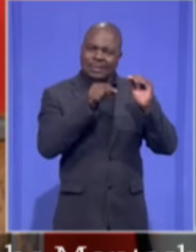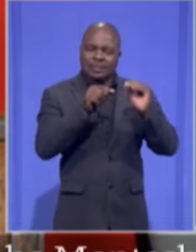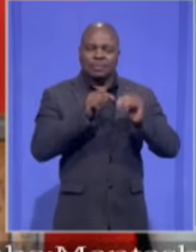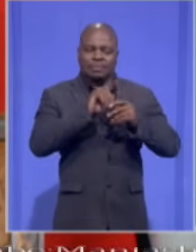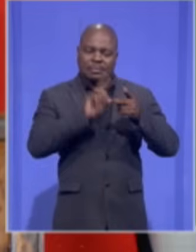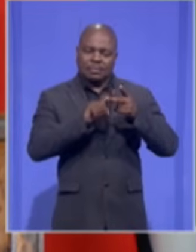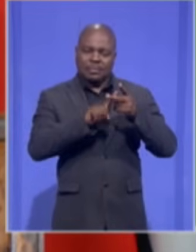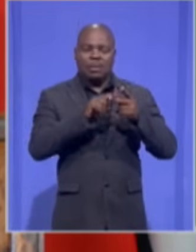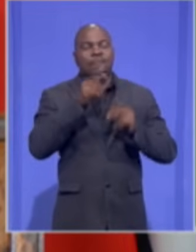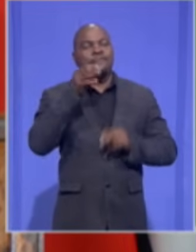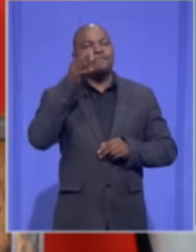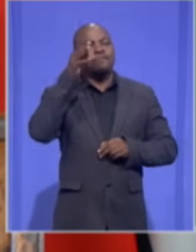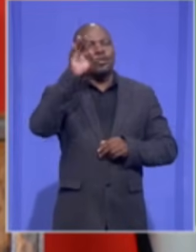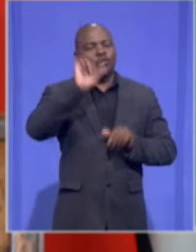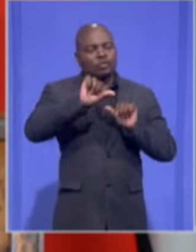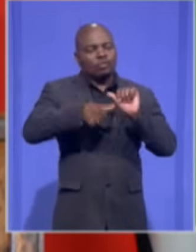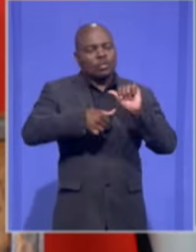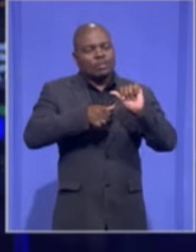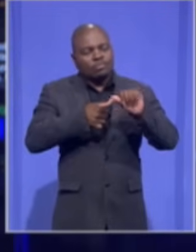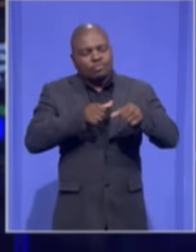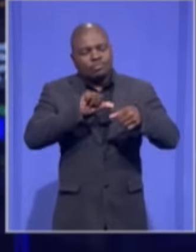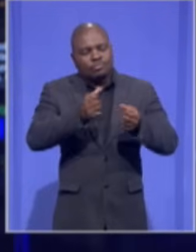passed to future generations.